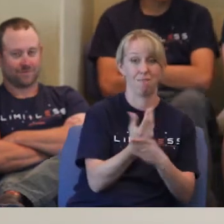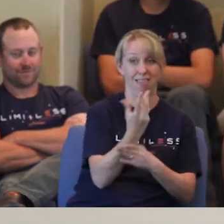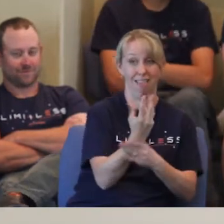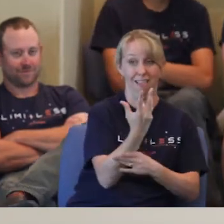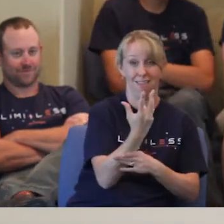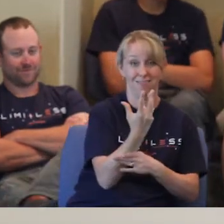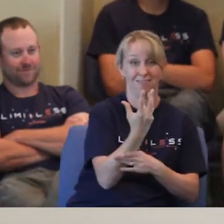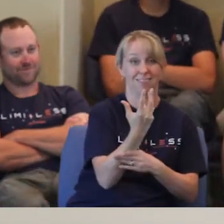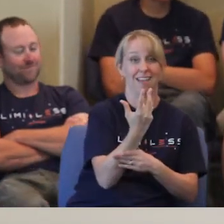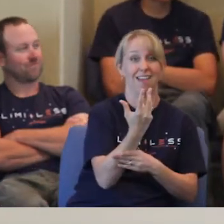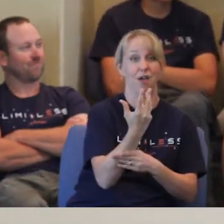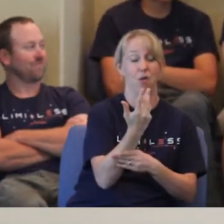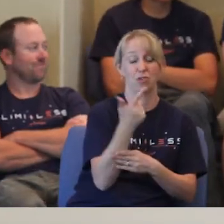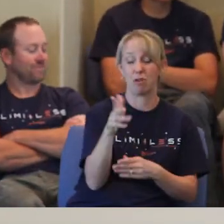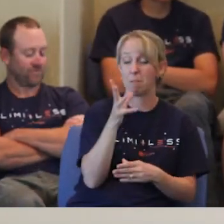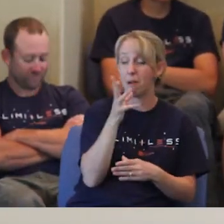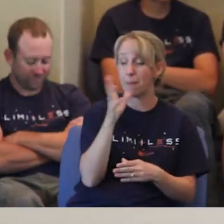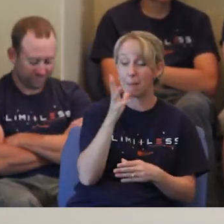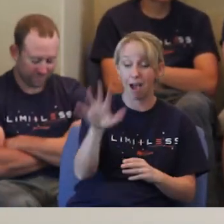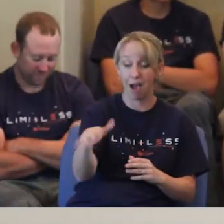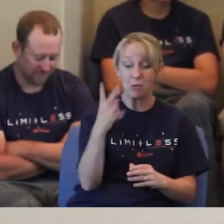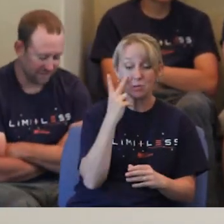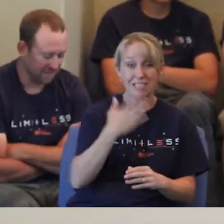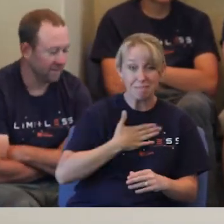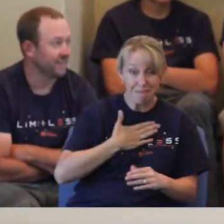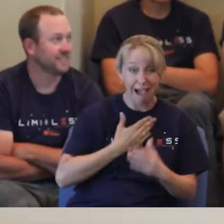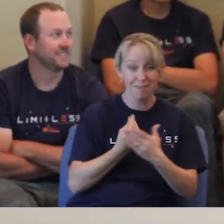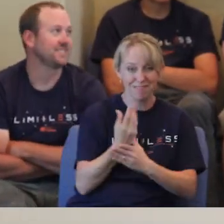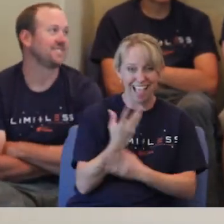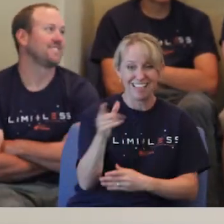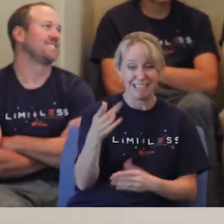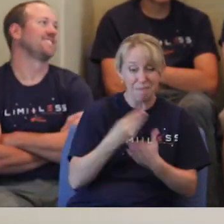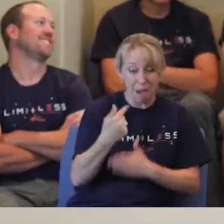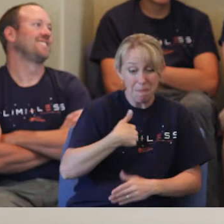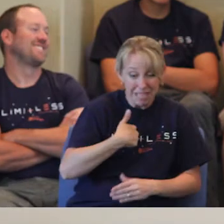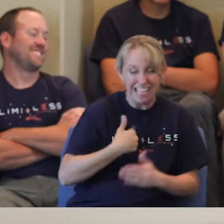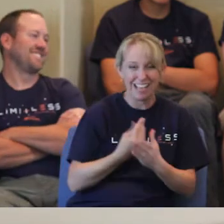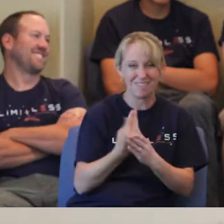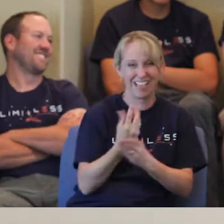got home, she was like, Mom, did you see my plant? Did you see my plant? They bought me a plant.